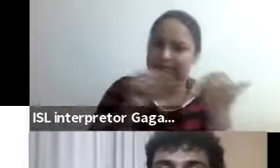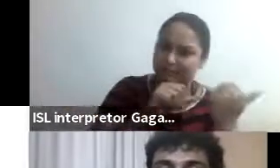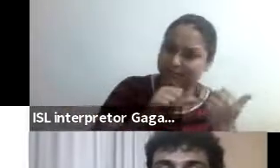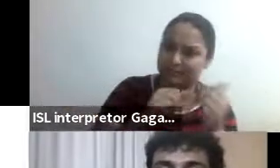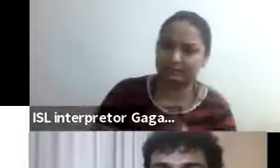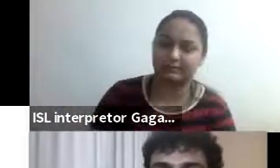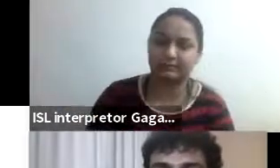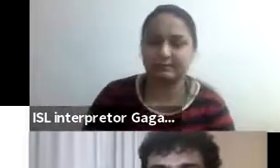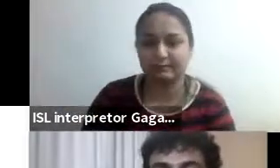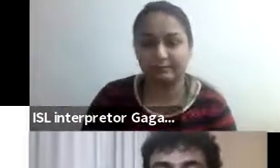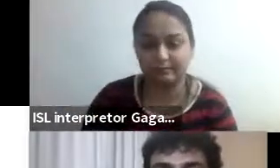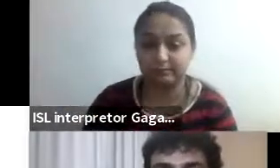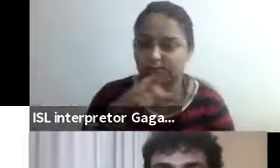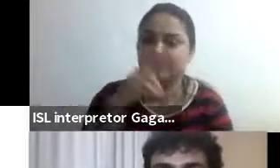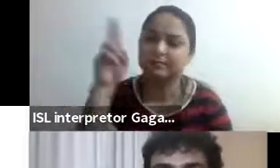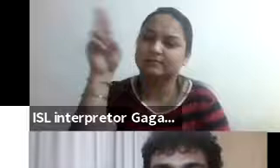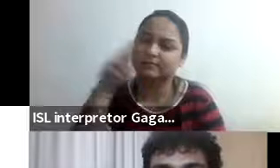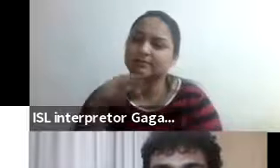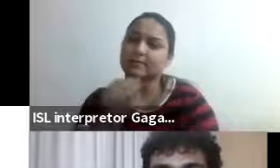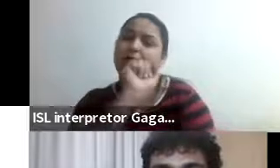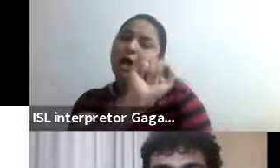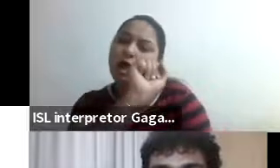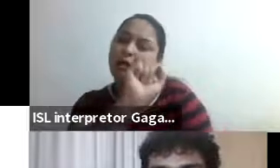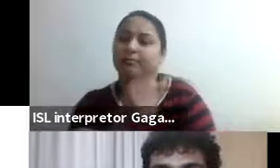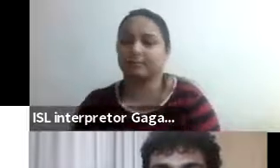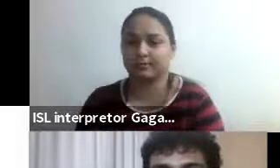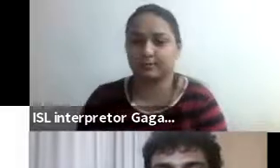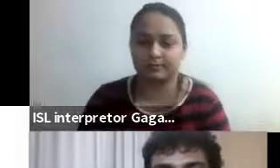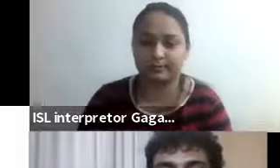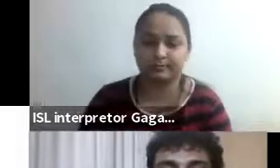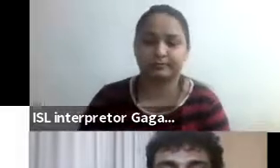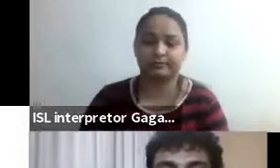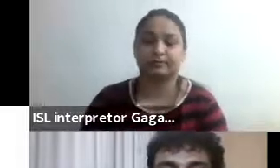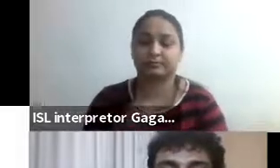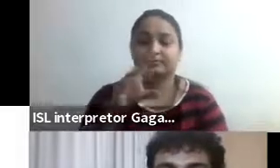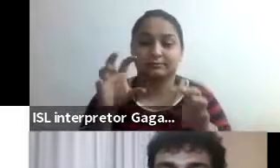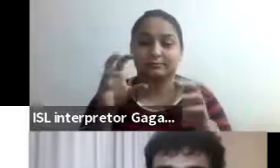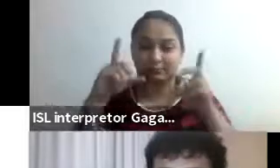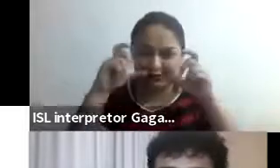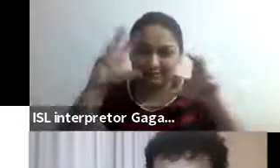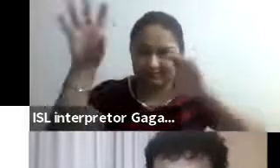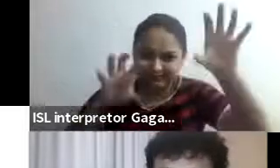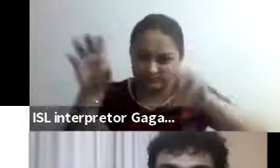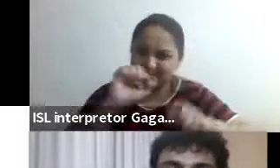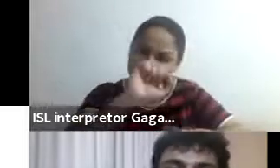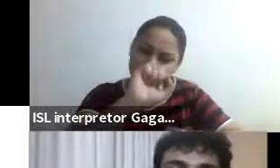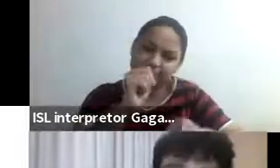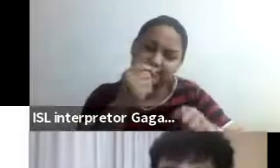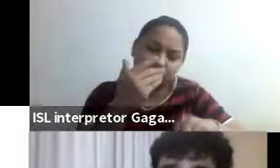but it's a stylistic uh, characteristic that she kind of starts experimenting